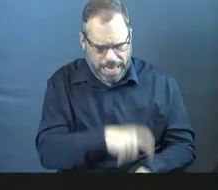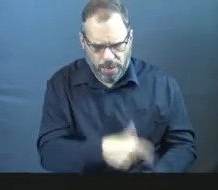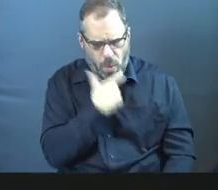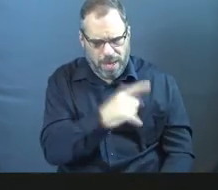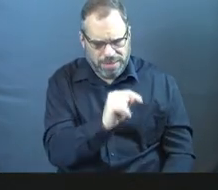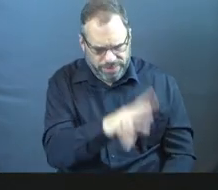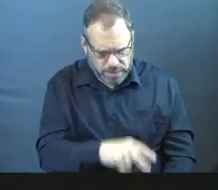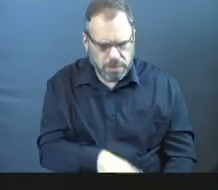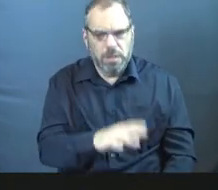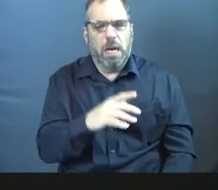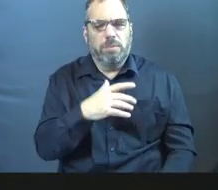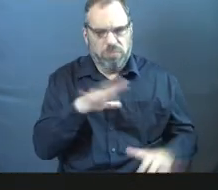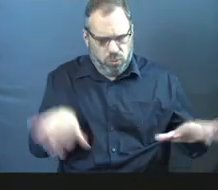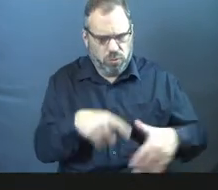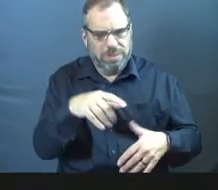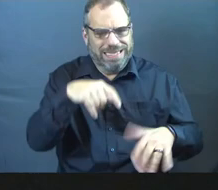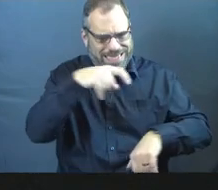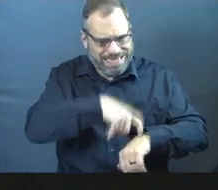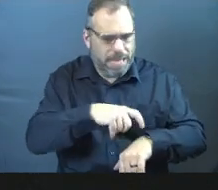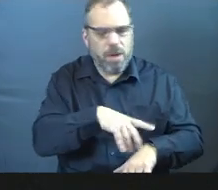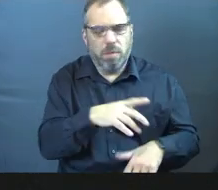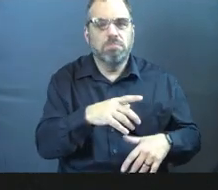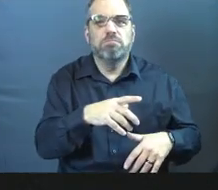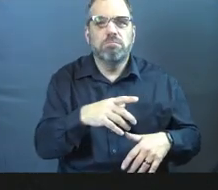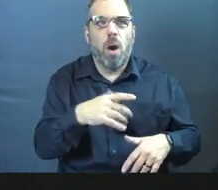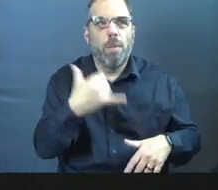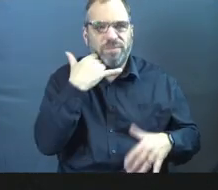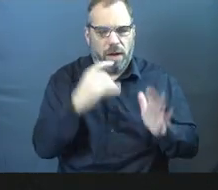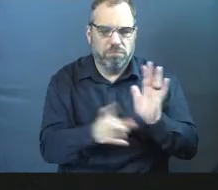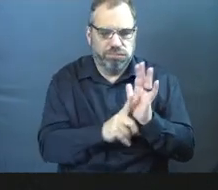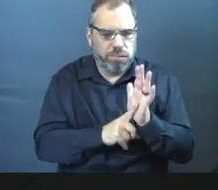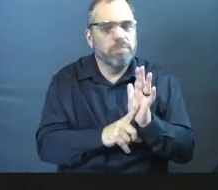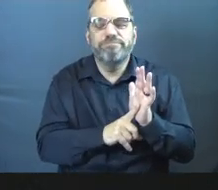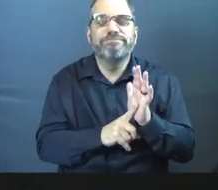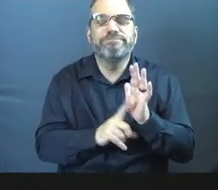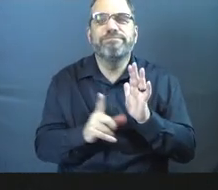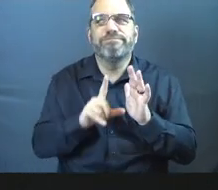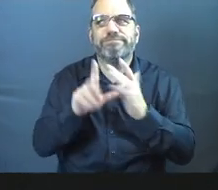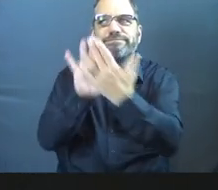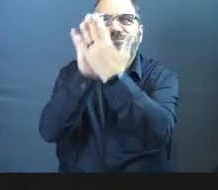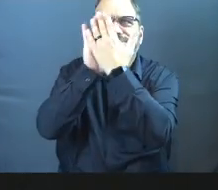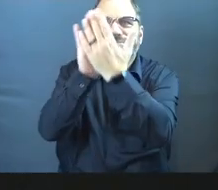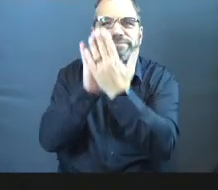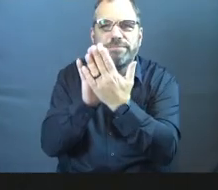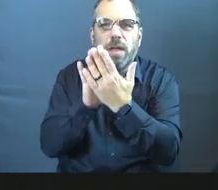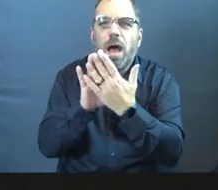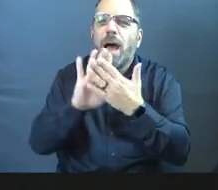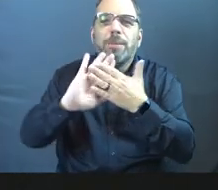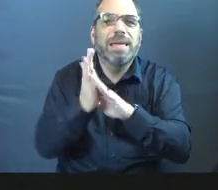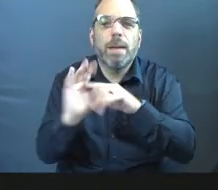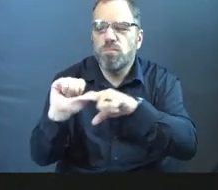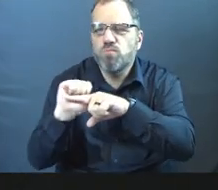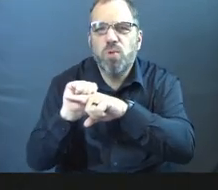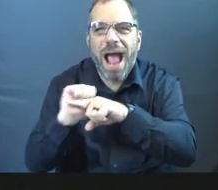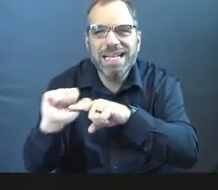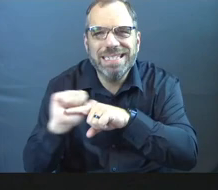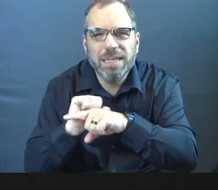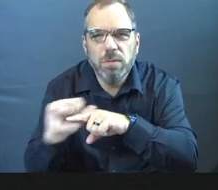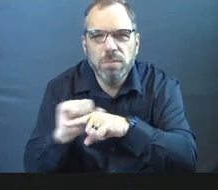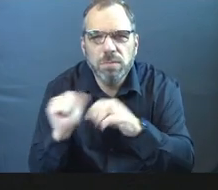I'm supposed to watch TV at this time. This is when we normally do these things. So, boom, my phone reminds me, hey, it's time to spend time with the Lord. Just get practical with it, right?